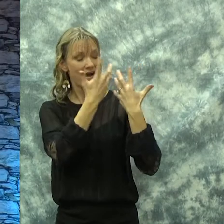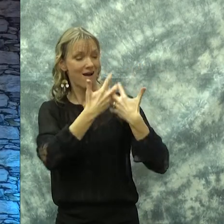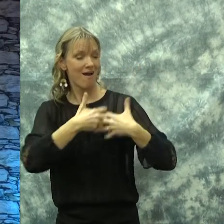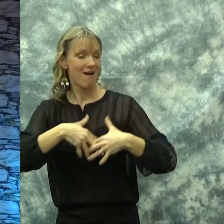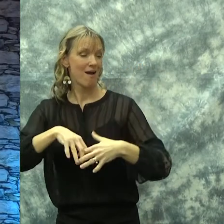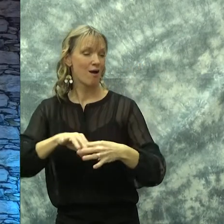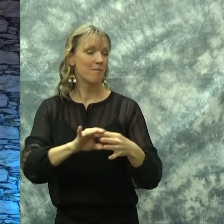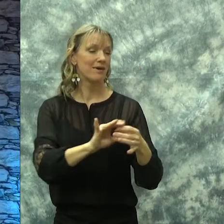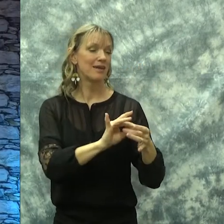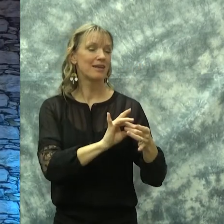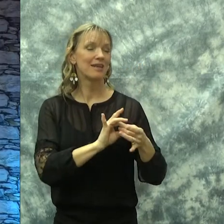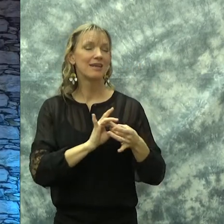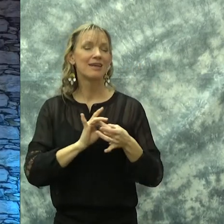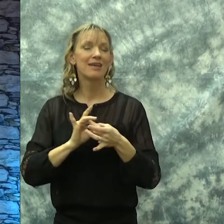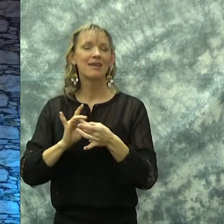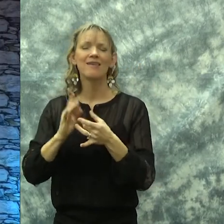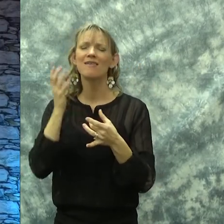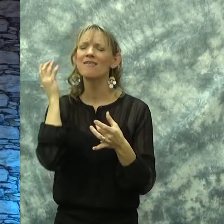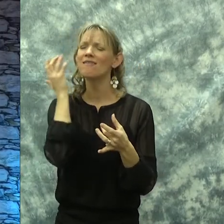harmony.